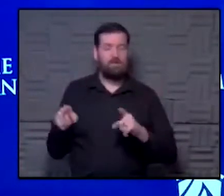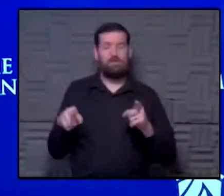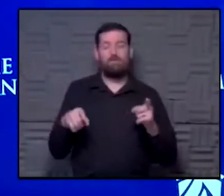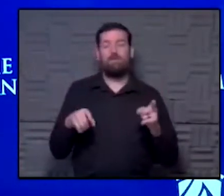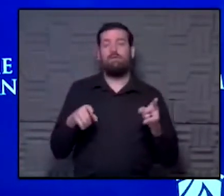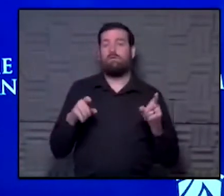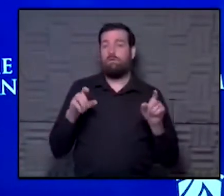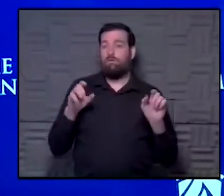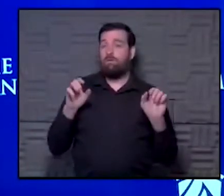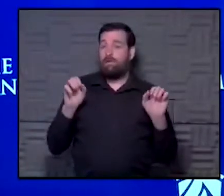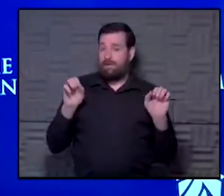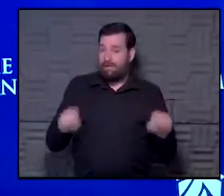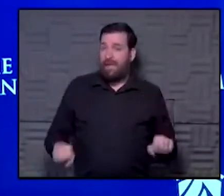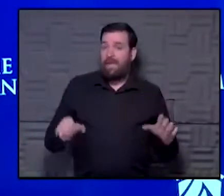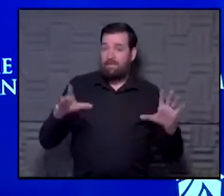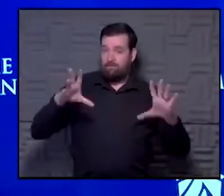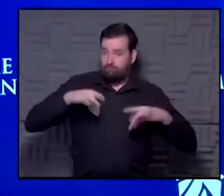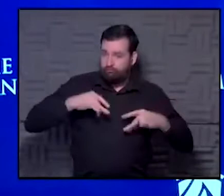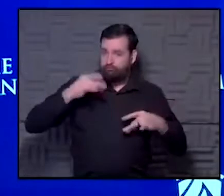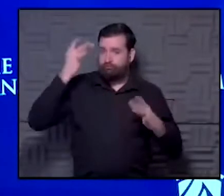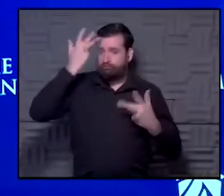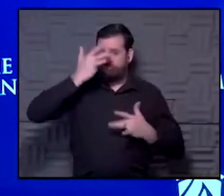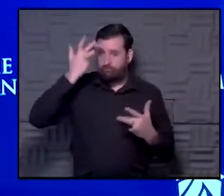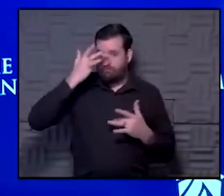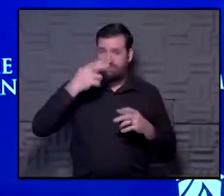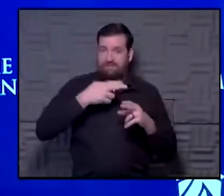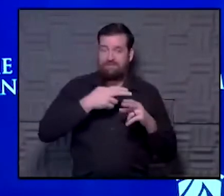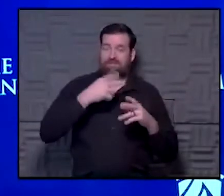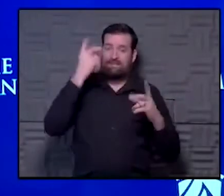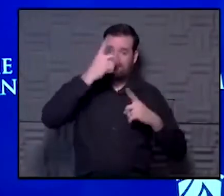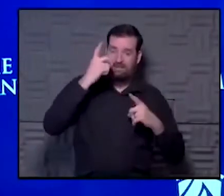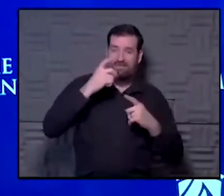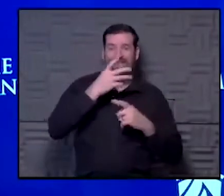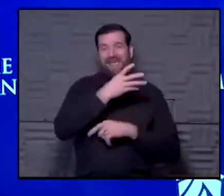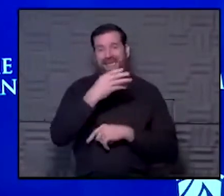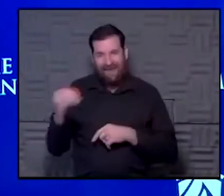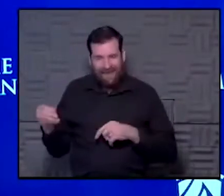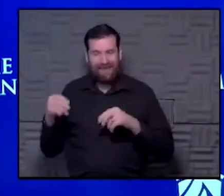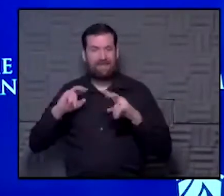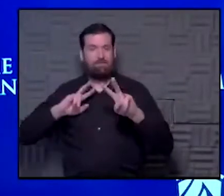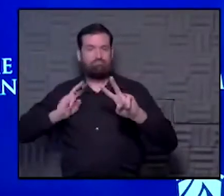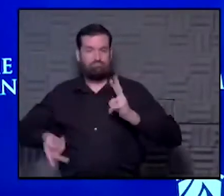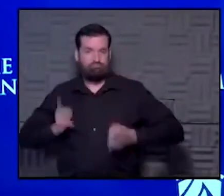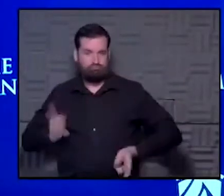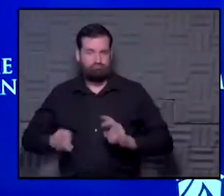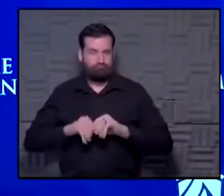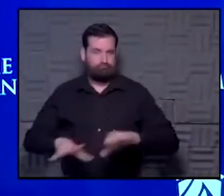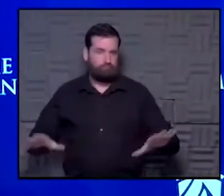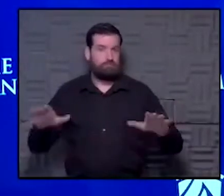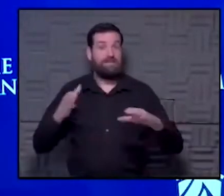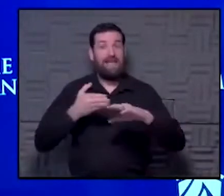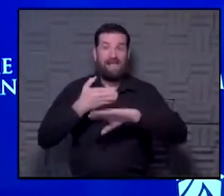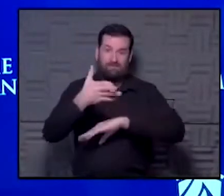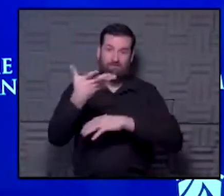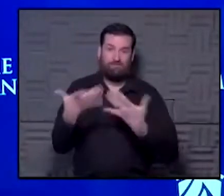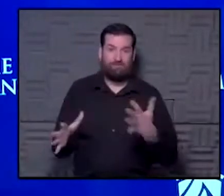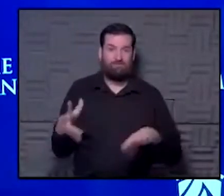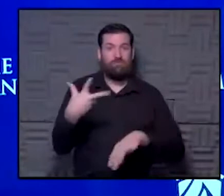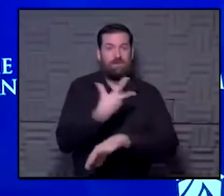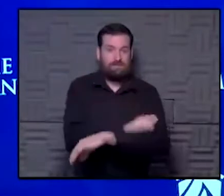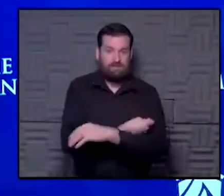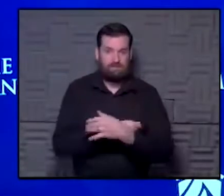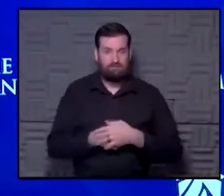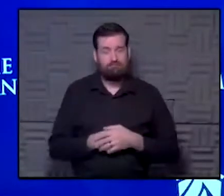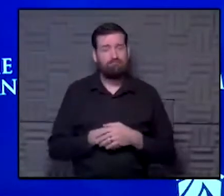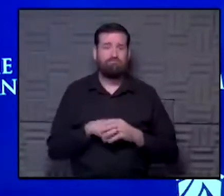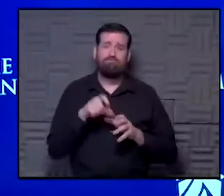able to get and transmit the disease for a while after you've had a shot, after you've had your vaccination. So I think you just